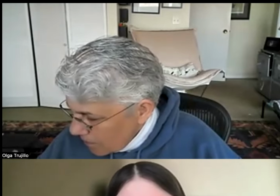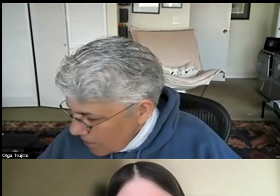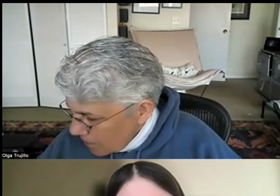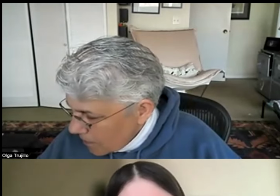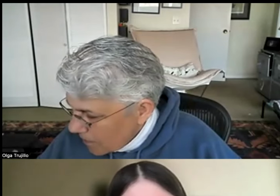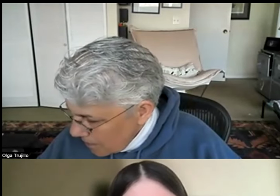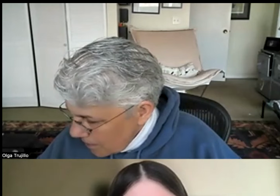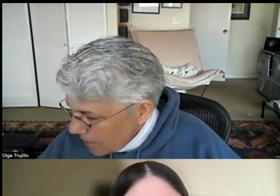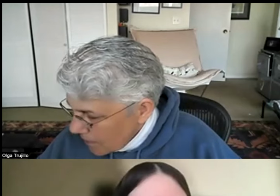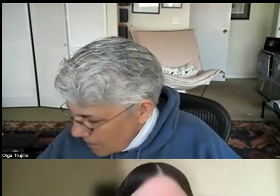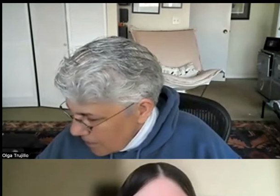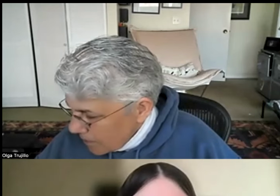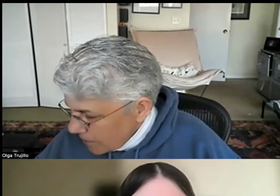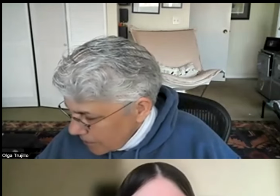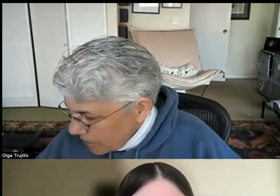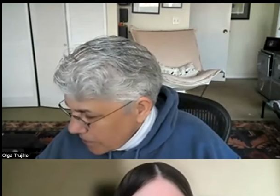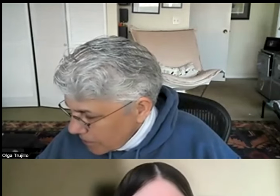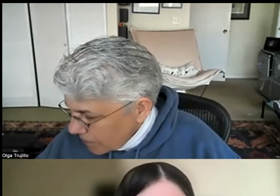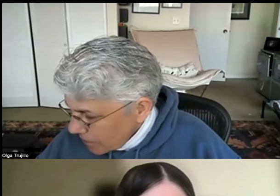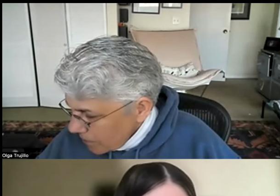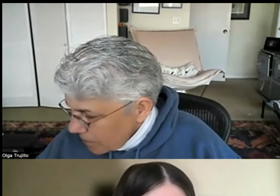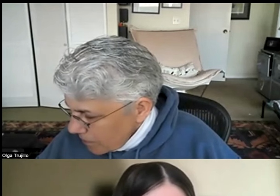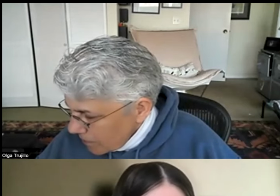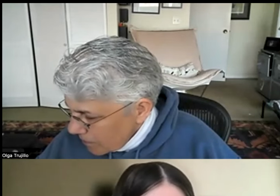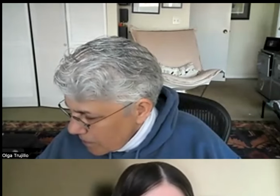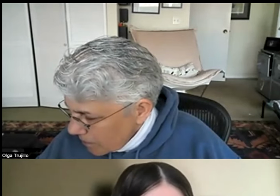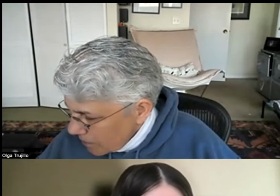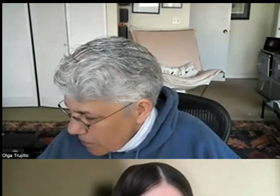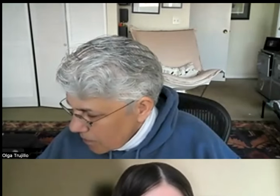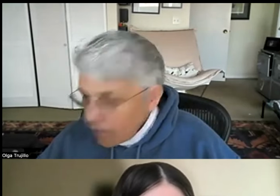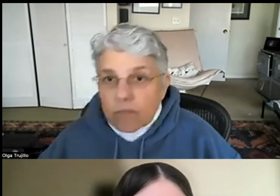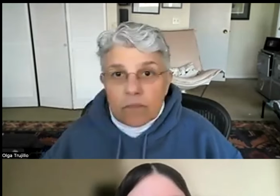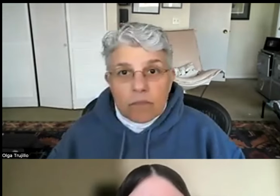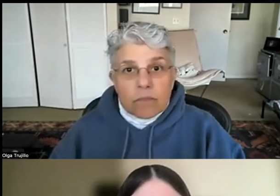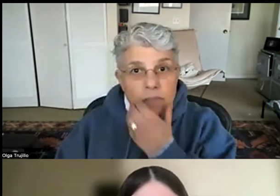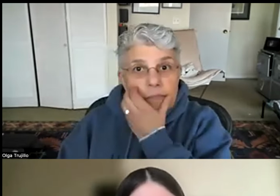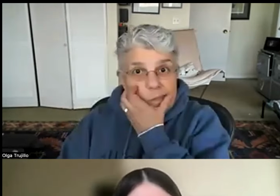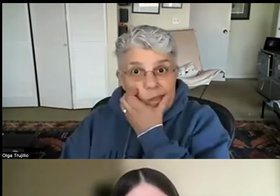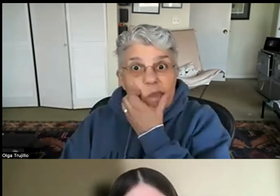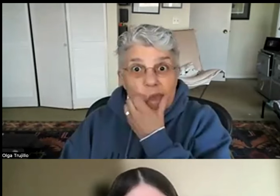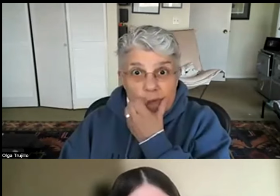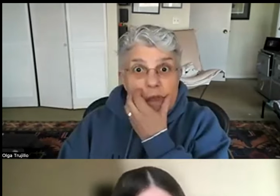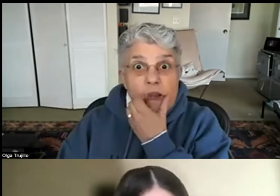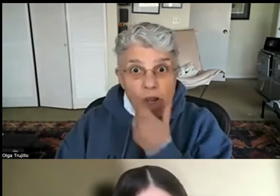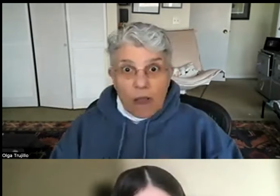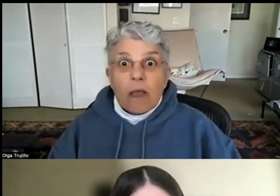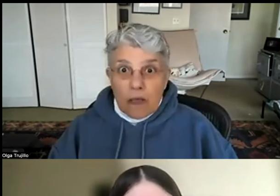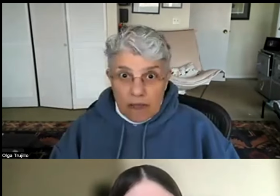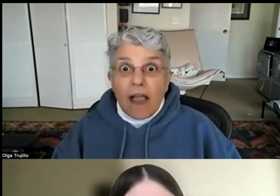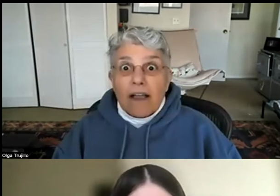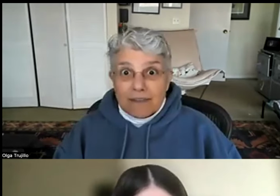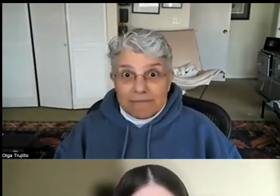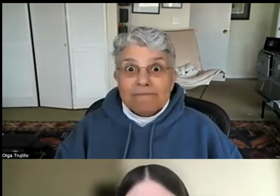more flexibility, but it's also like with many places. I mean, even when you're talking about, you know, like them converting old hotels into like these